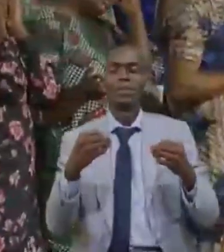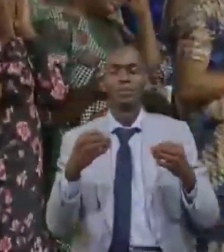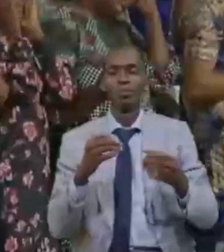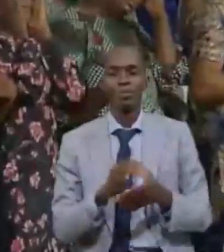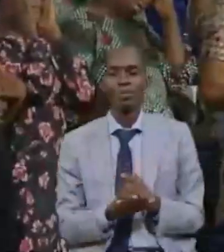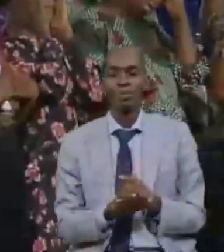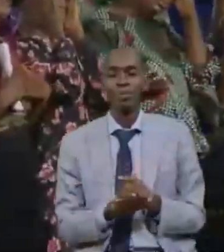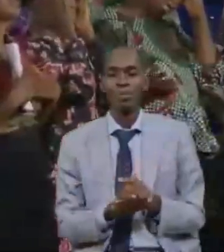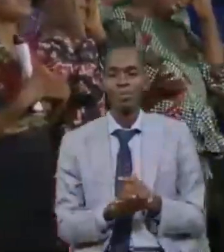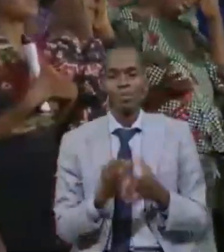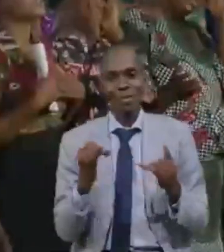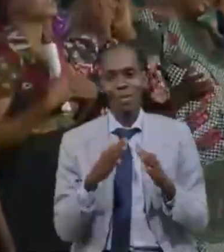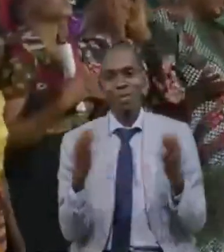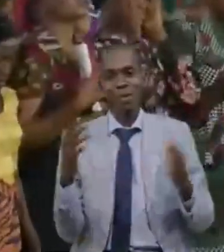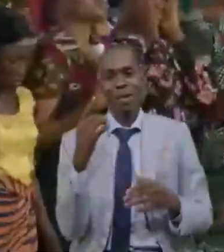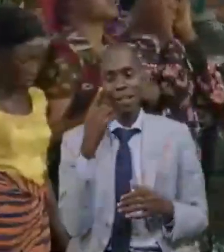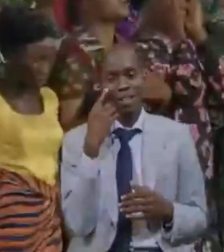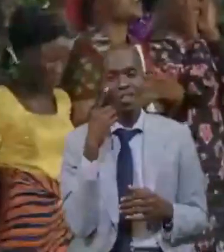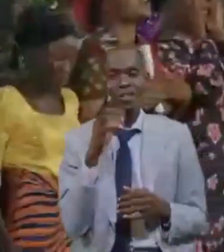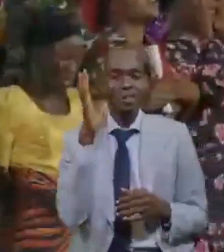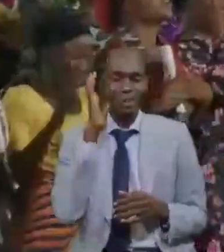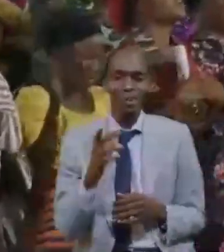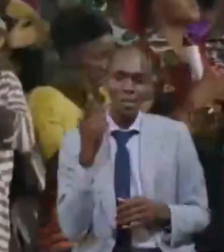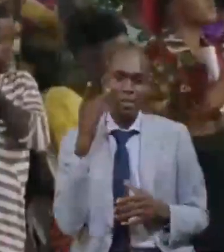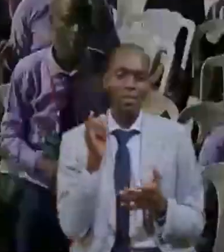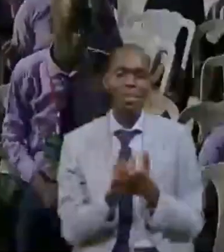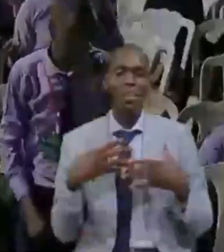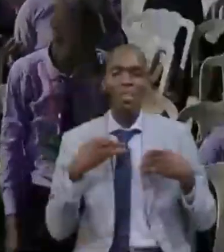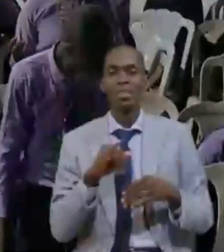You now open your eyes, you'll see that healing.